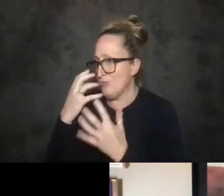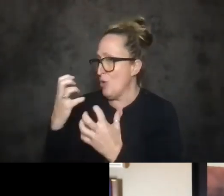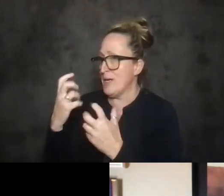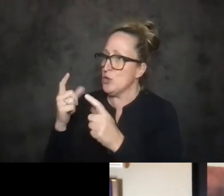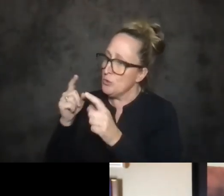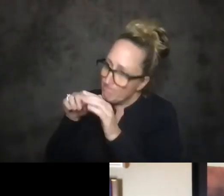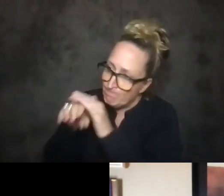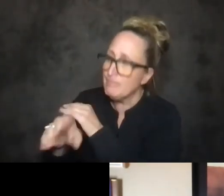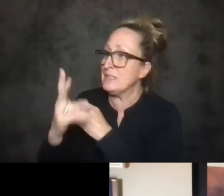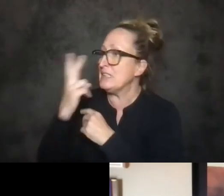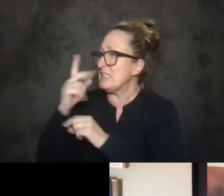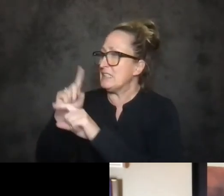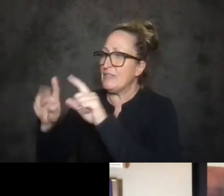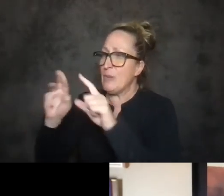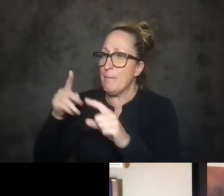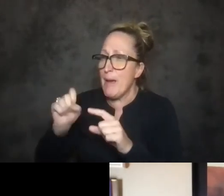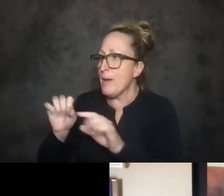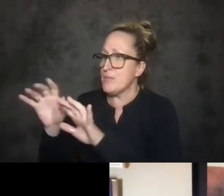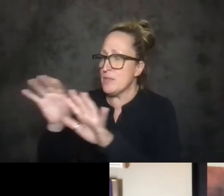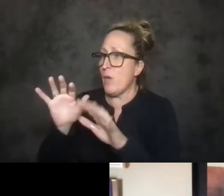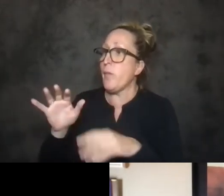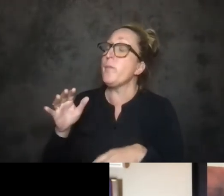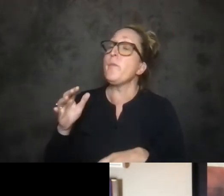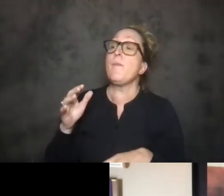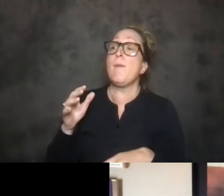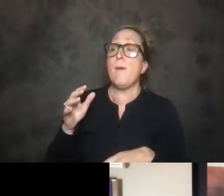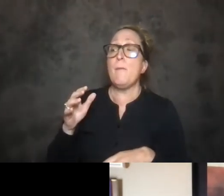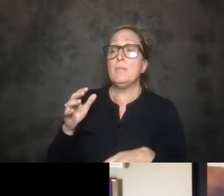and see all the different kinds of maps. So we decided,